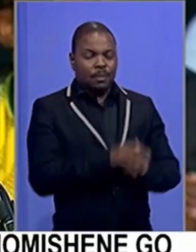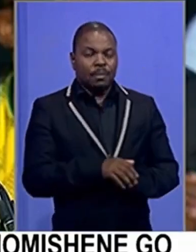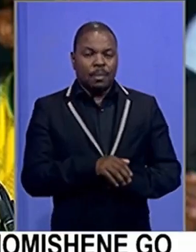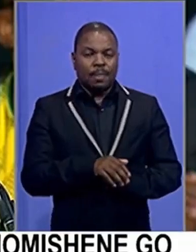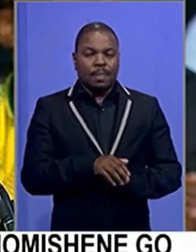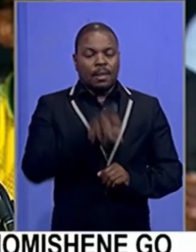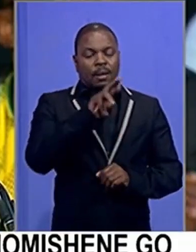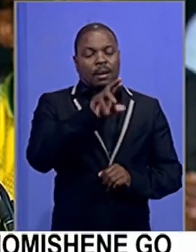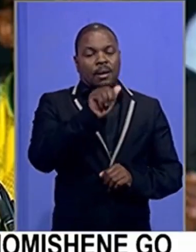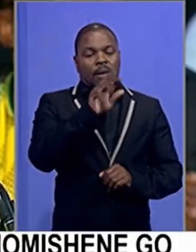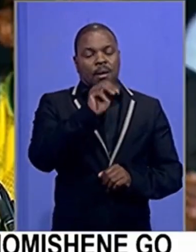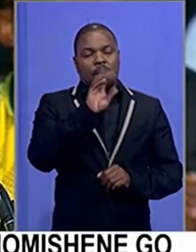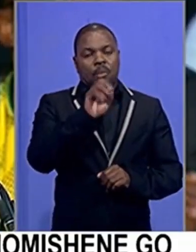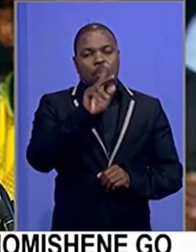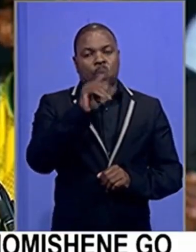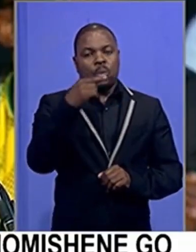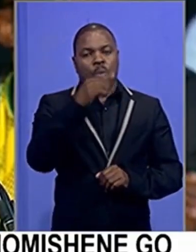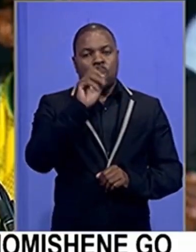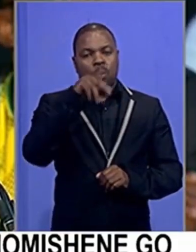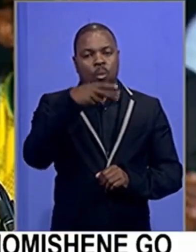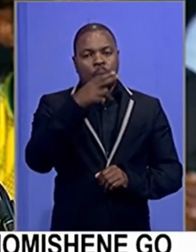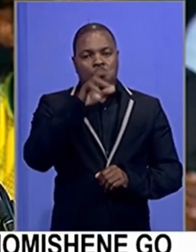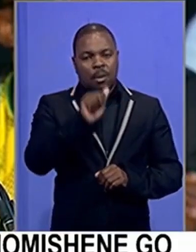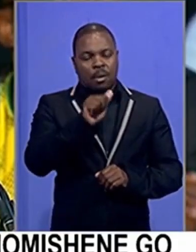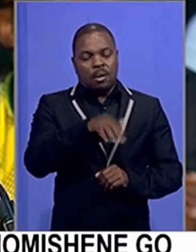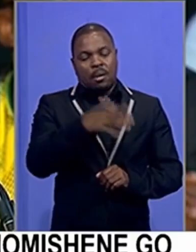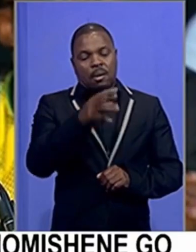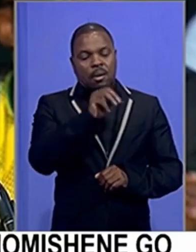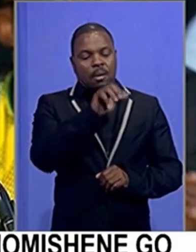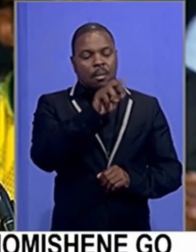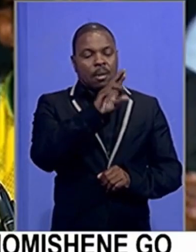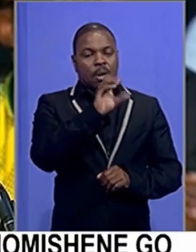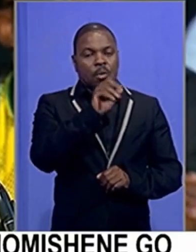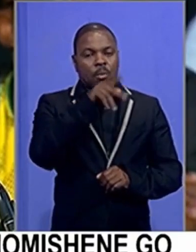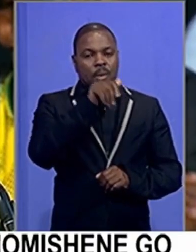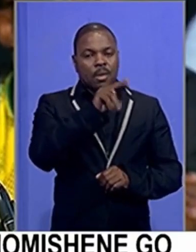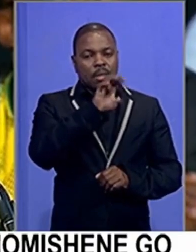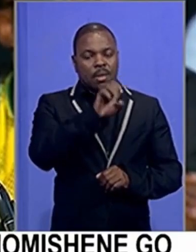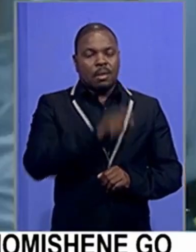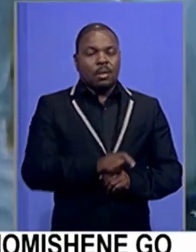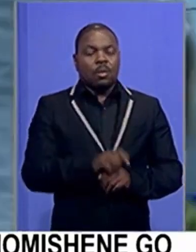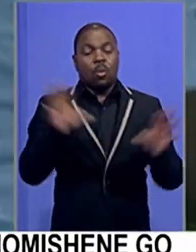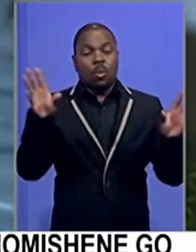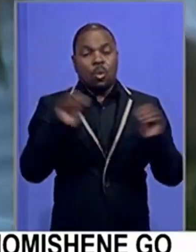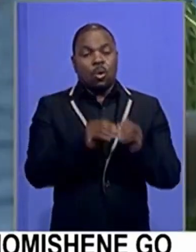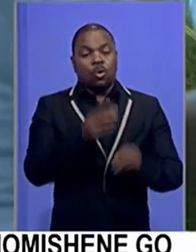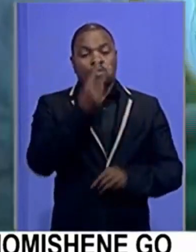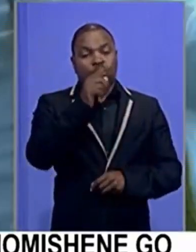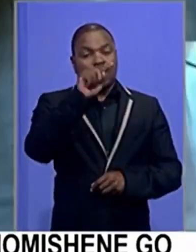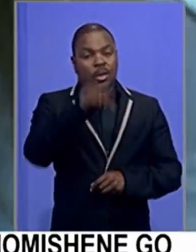For Ramukhupa Maropene, the total is